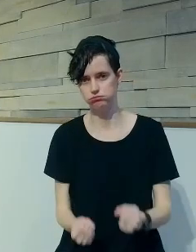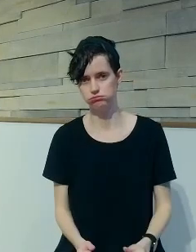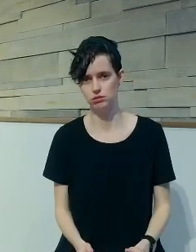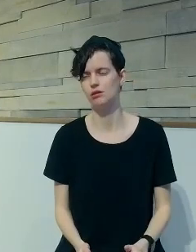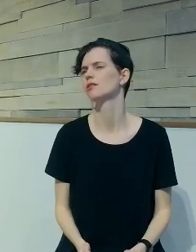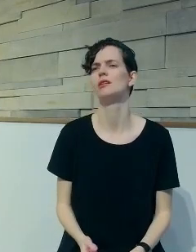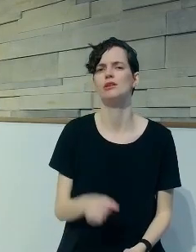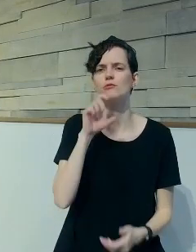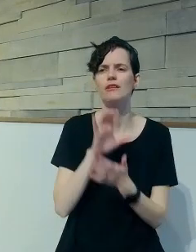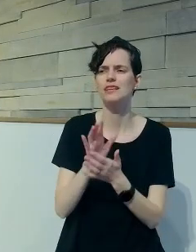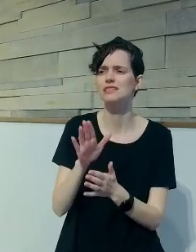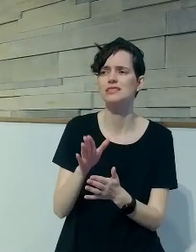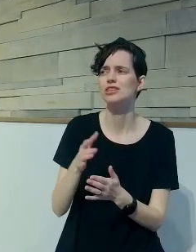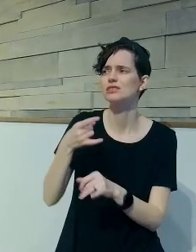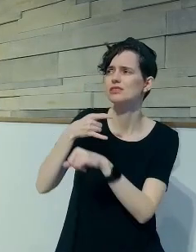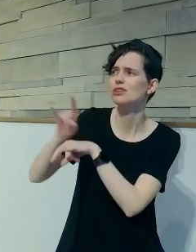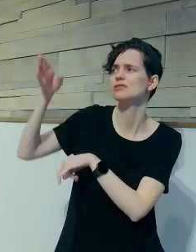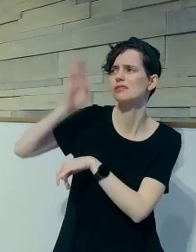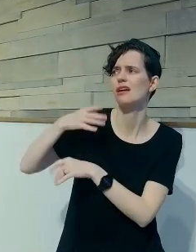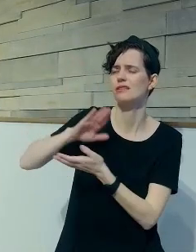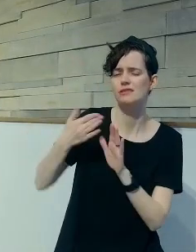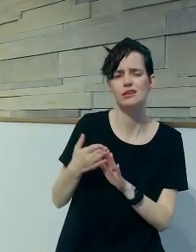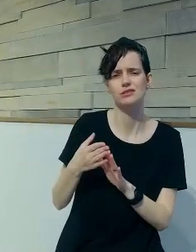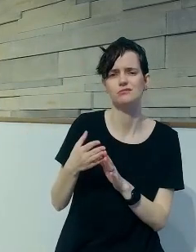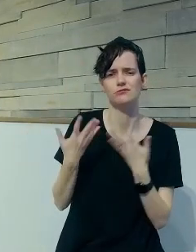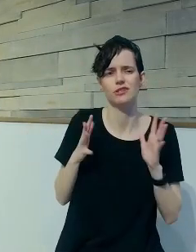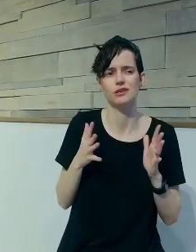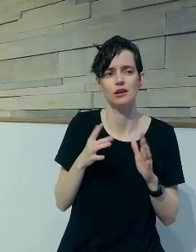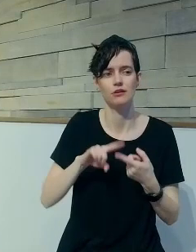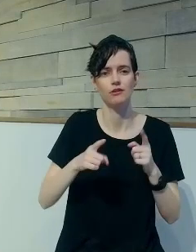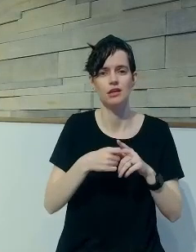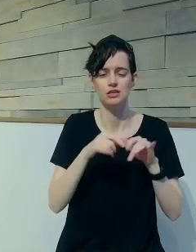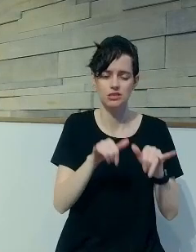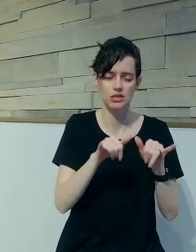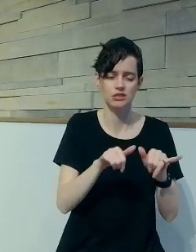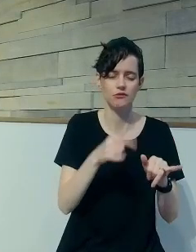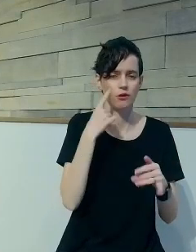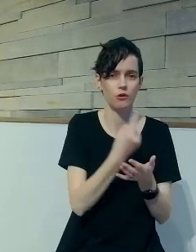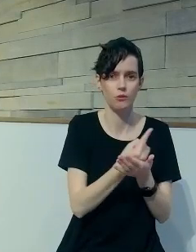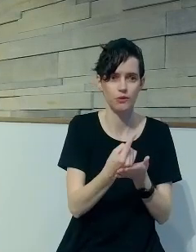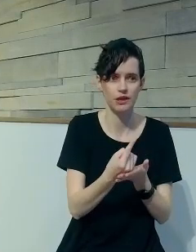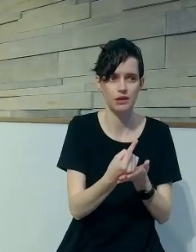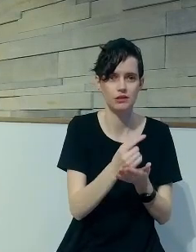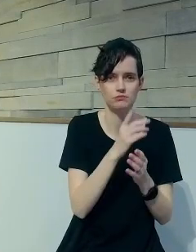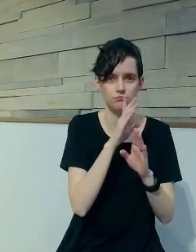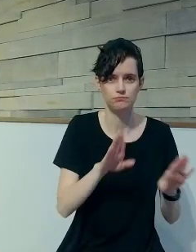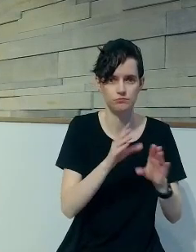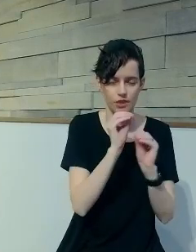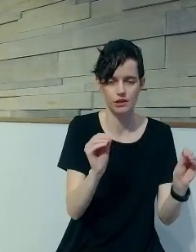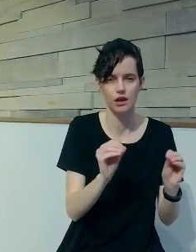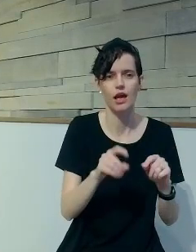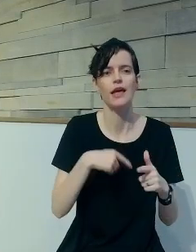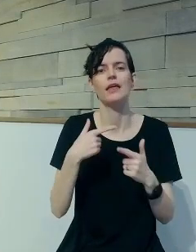you just curse God and die? Be done with everything. His friends come and they stay for a week and don't say a word. And then they start talking and then his